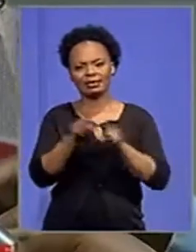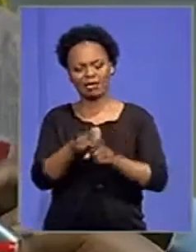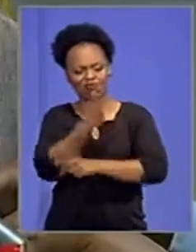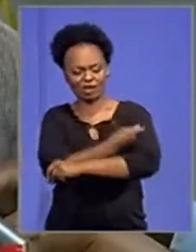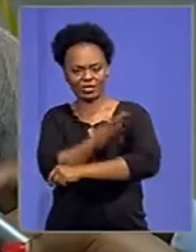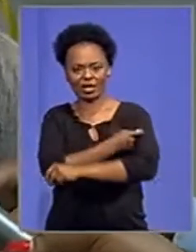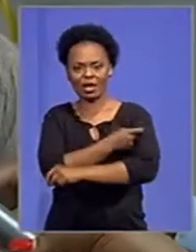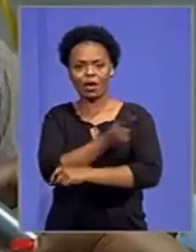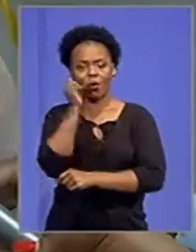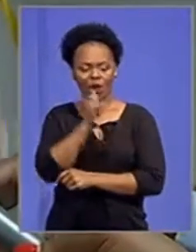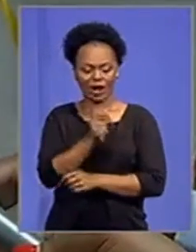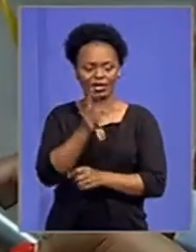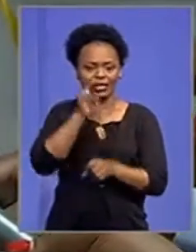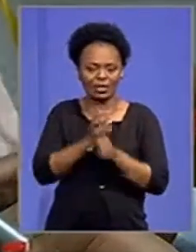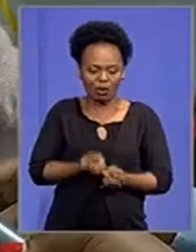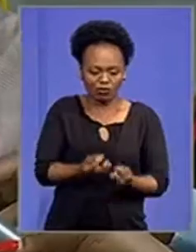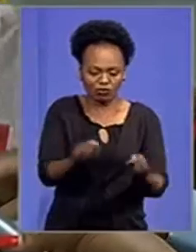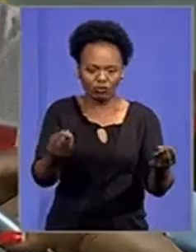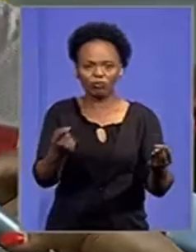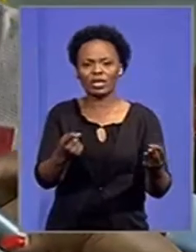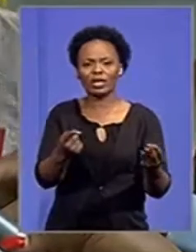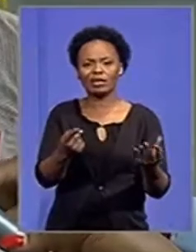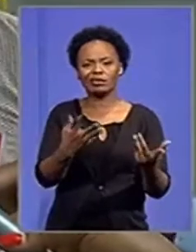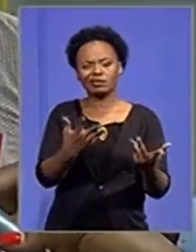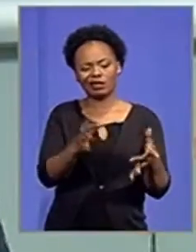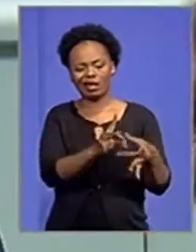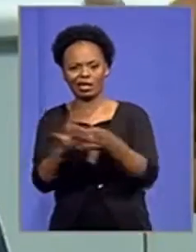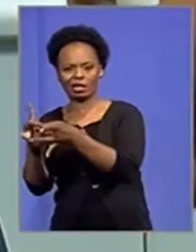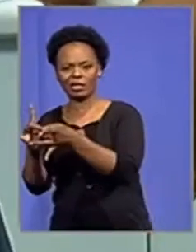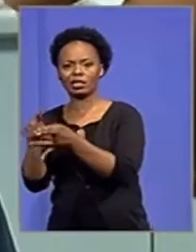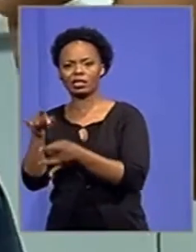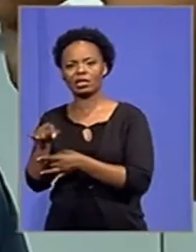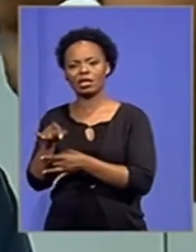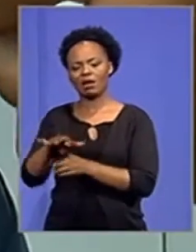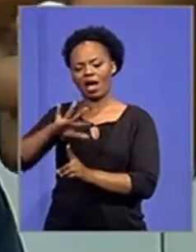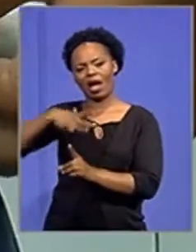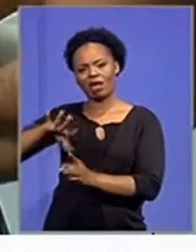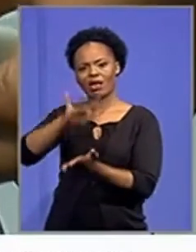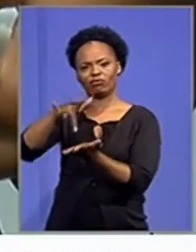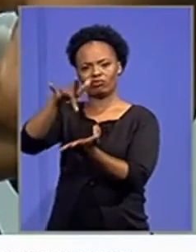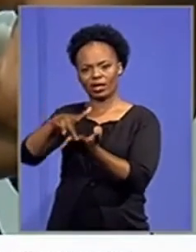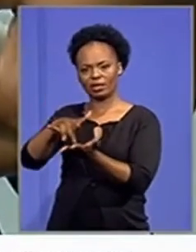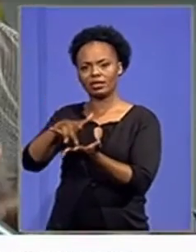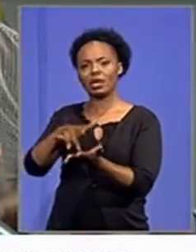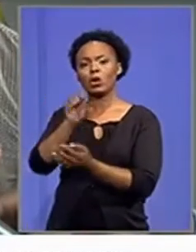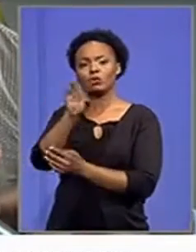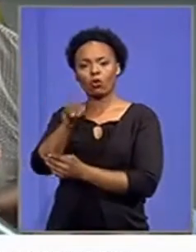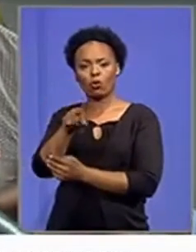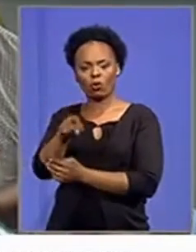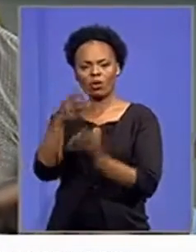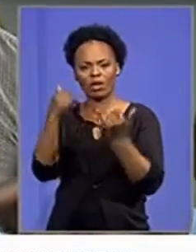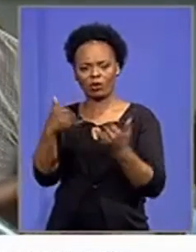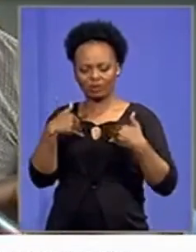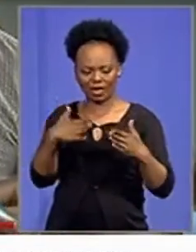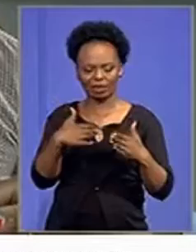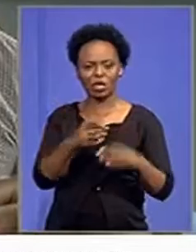distribution ya yona inile ya linkwa directly to research centers. So e startile ka di 2